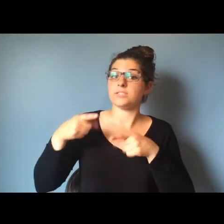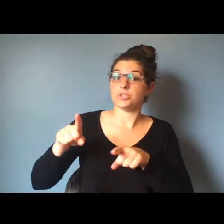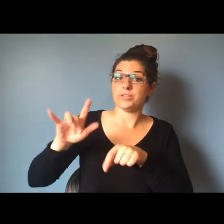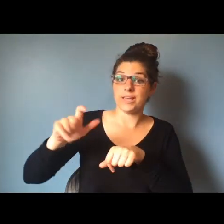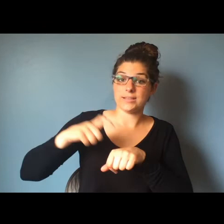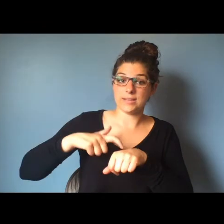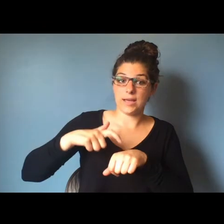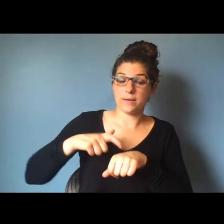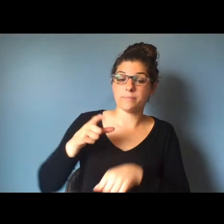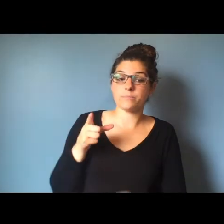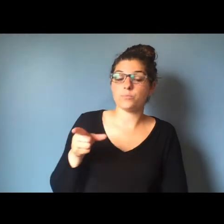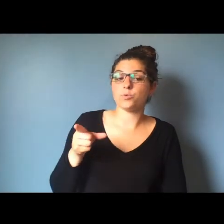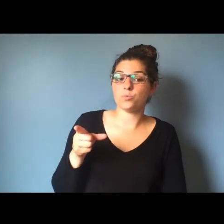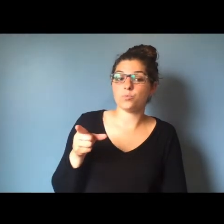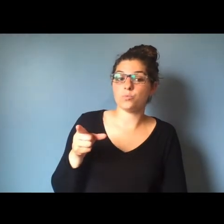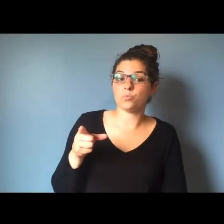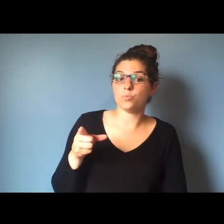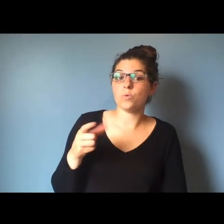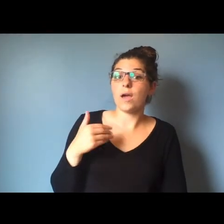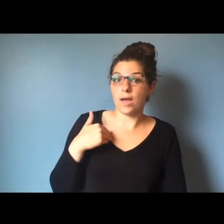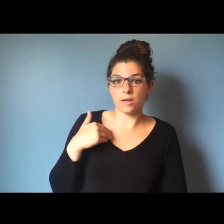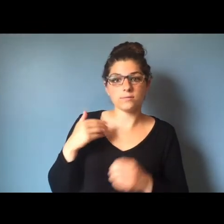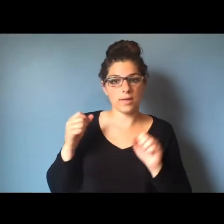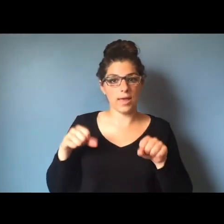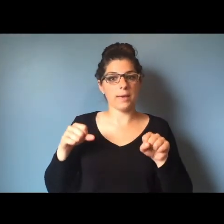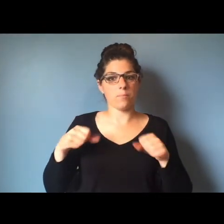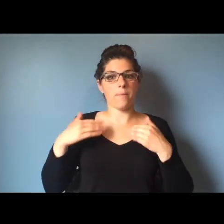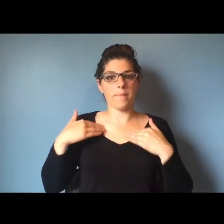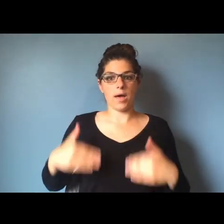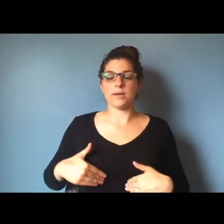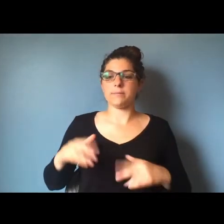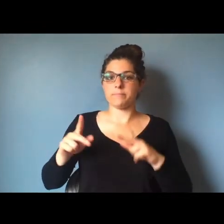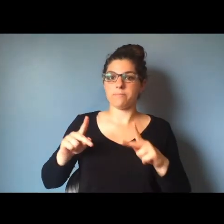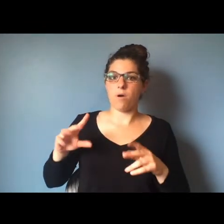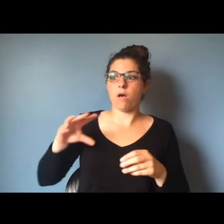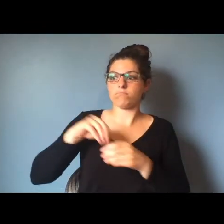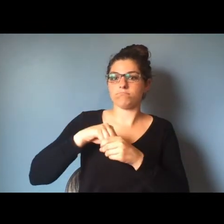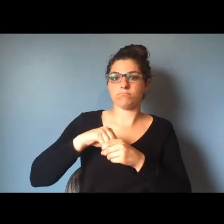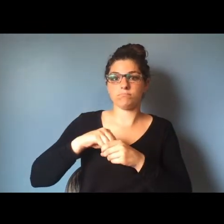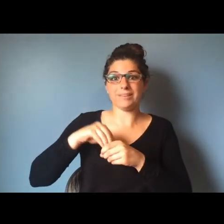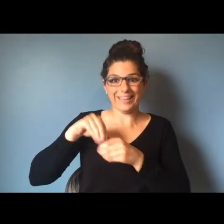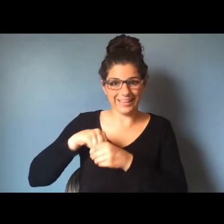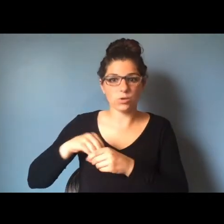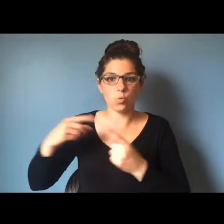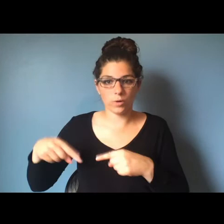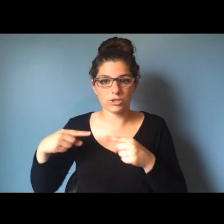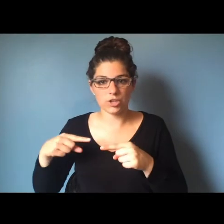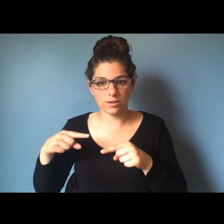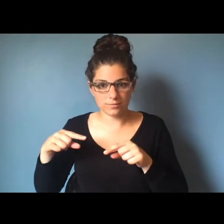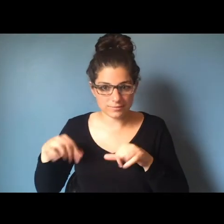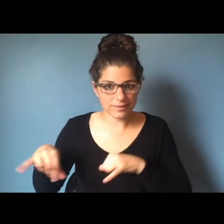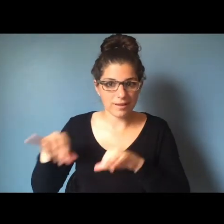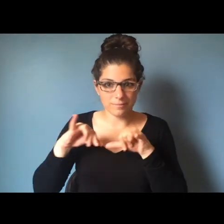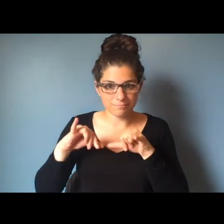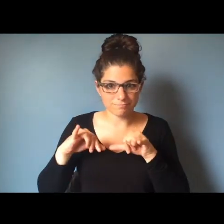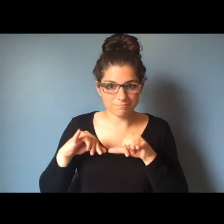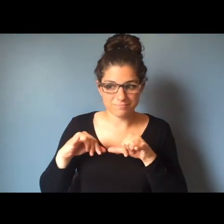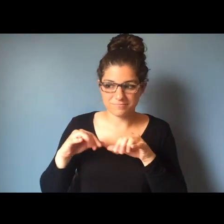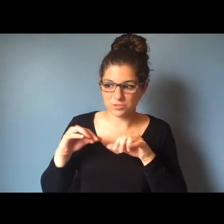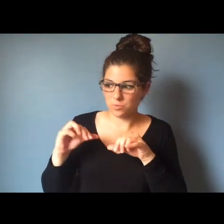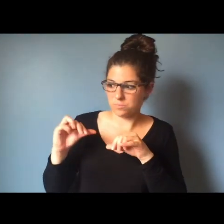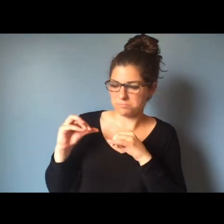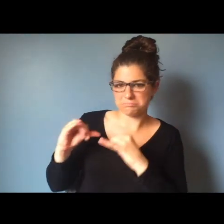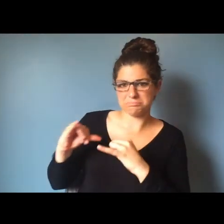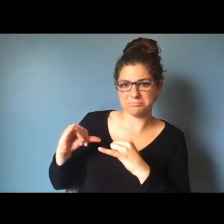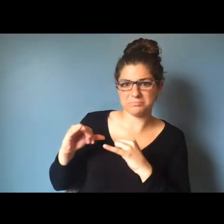time, you had able-bodied players play in wheelchairs alongside you. Can you tell us more about